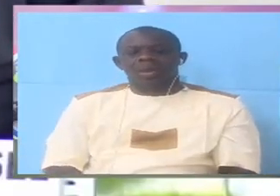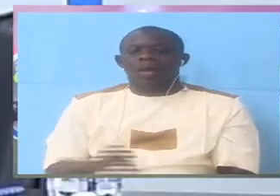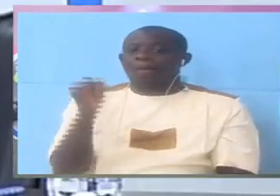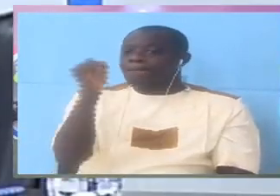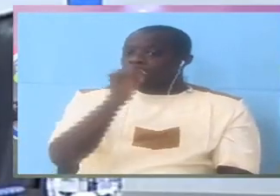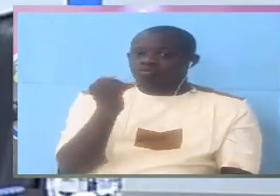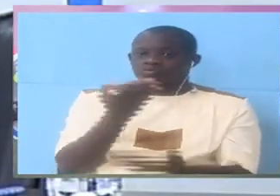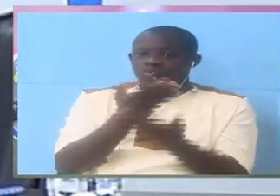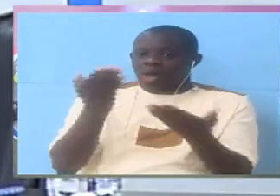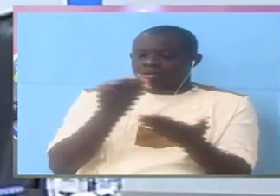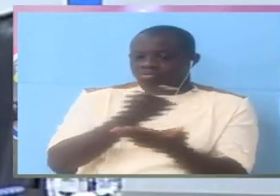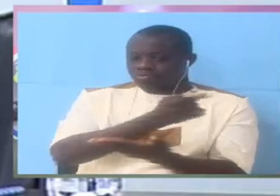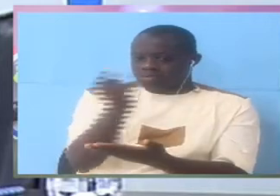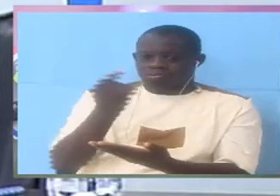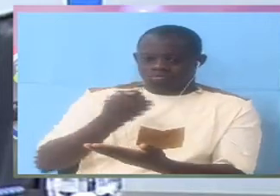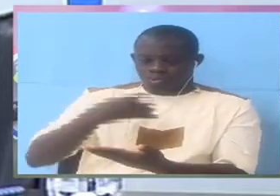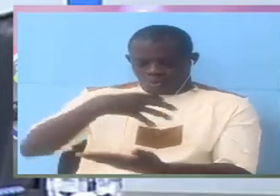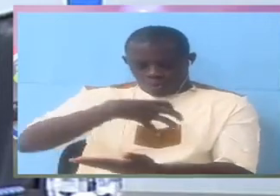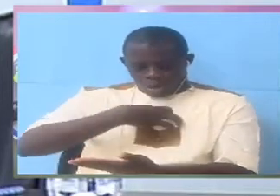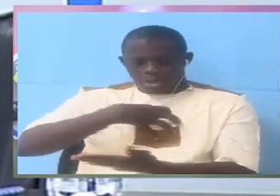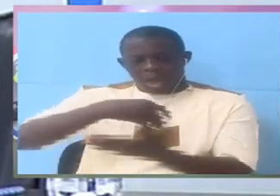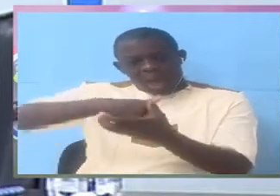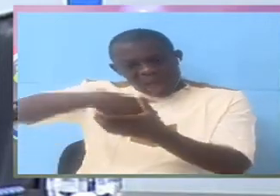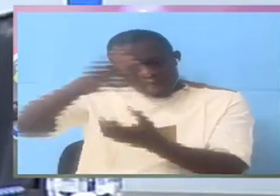to demonstrate. What